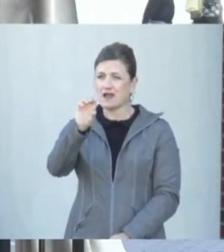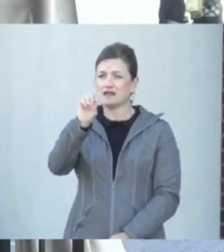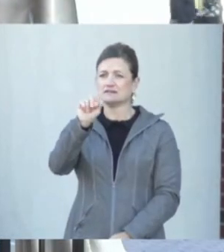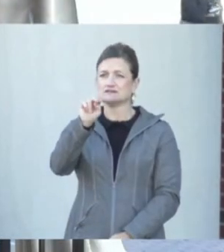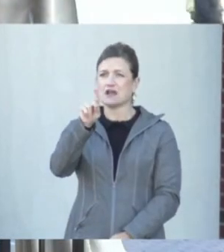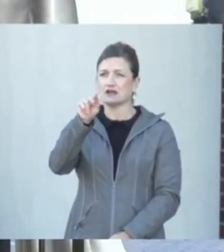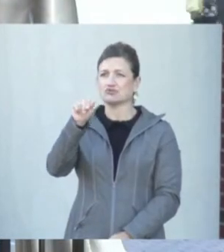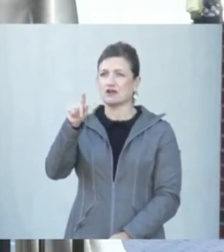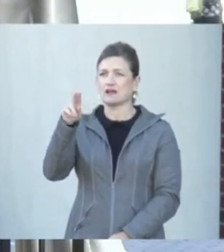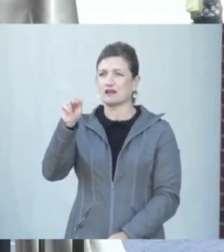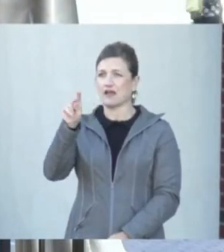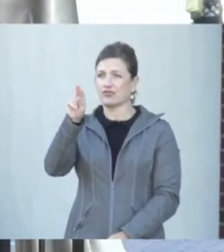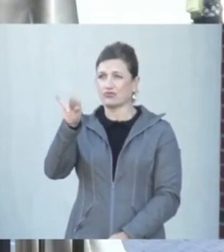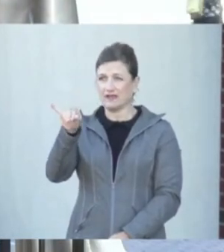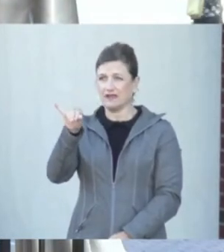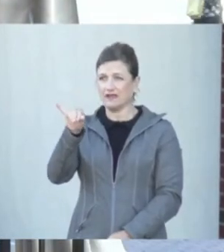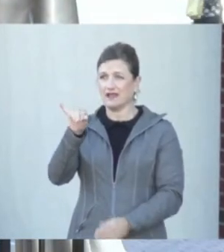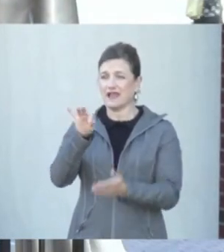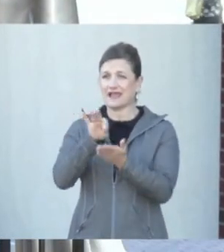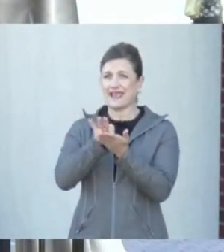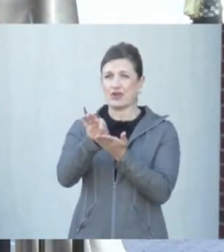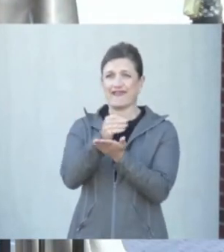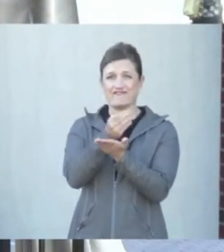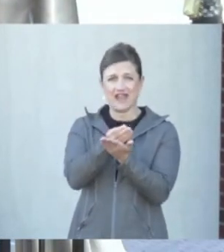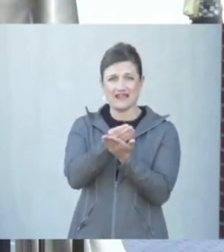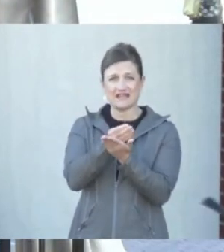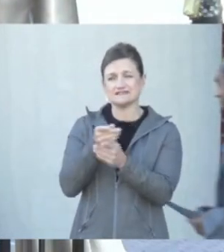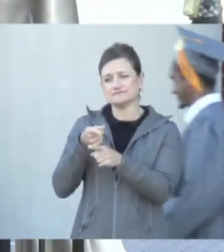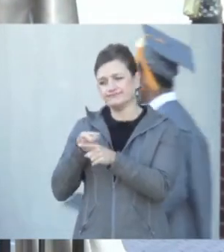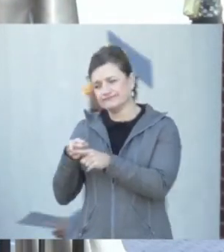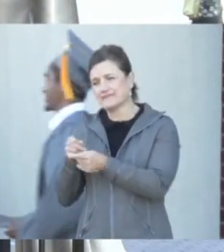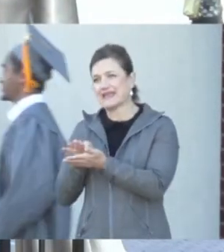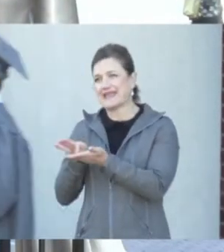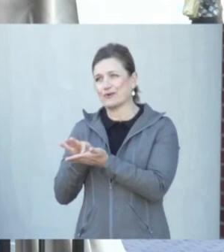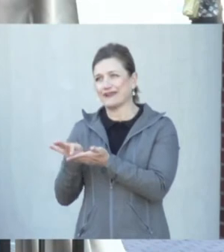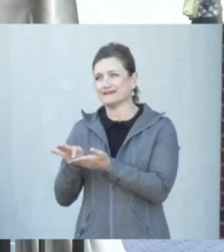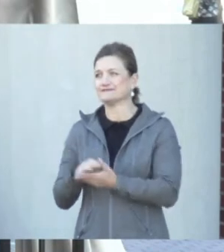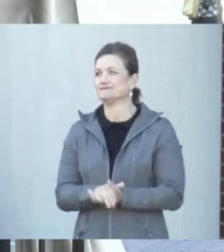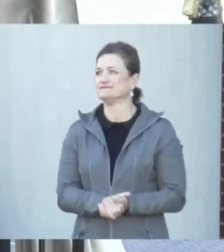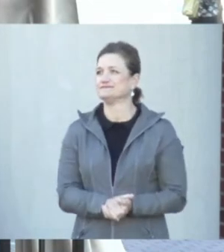Sandra Gunter, Accounting and Finance, Accounting Track.